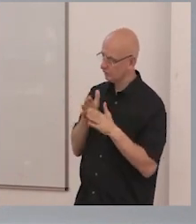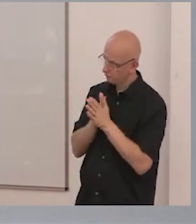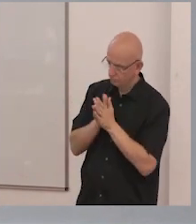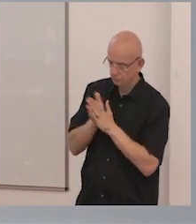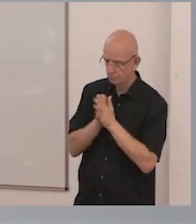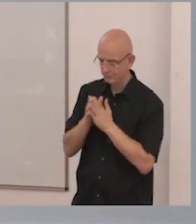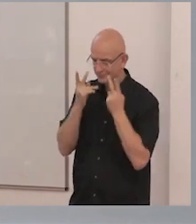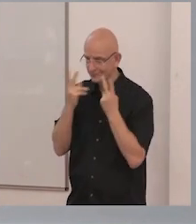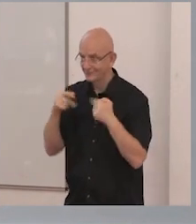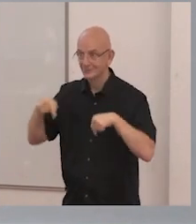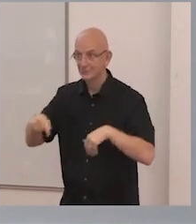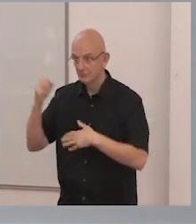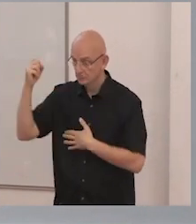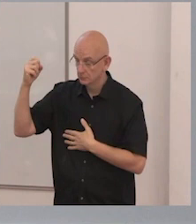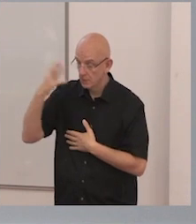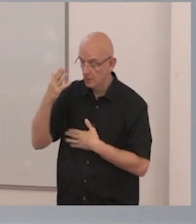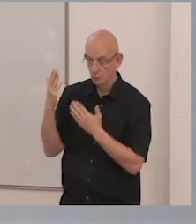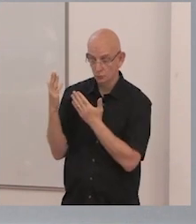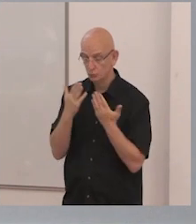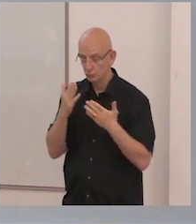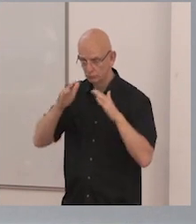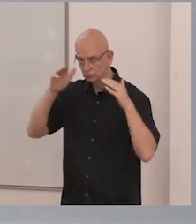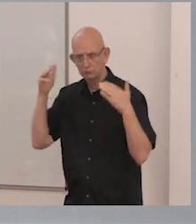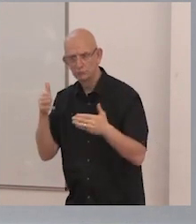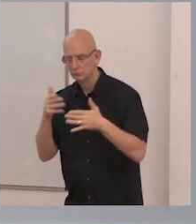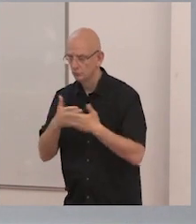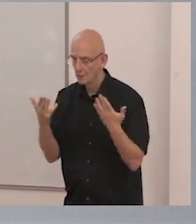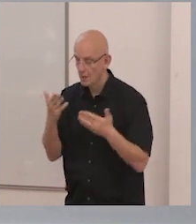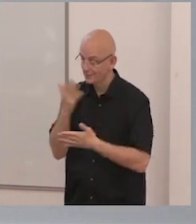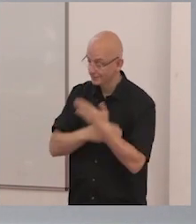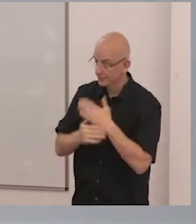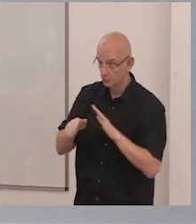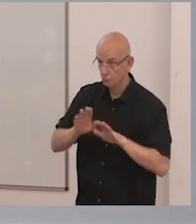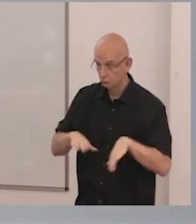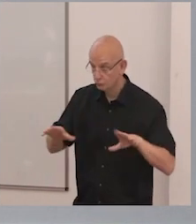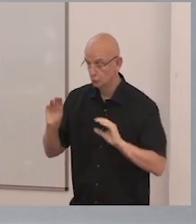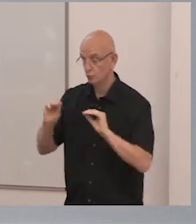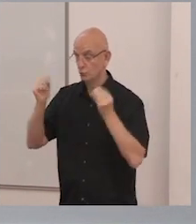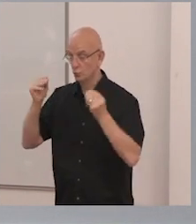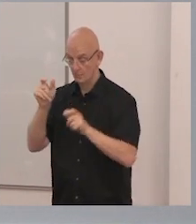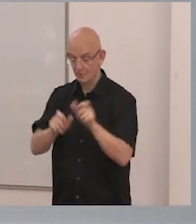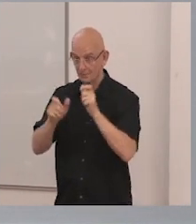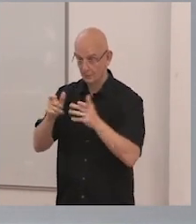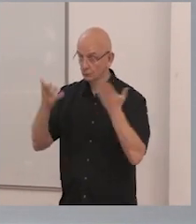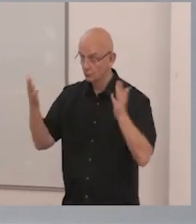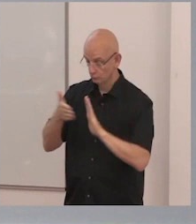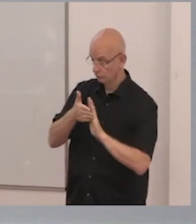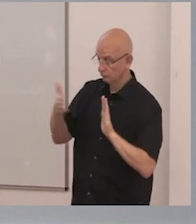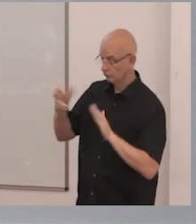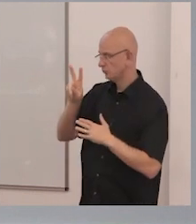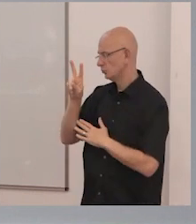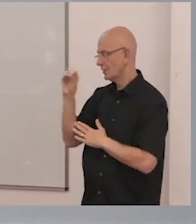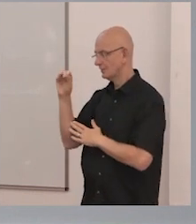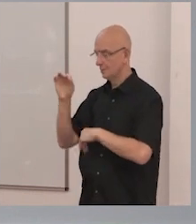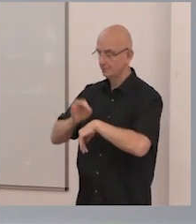So in the next 20 minutes or so, and I trust Eleanor to keep an eye on my time, I'm going to give a